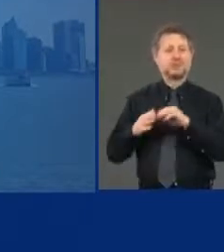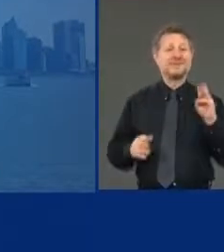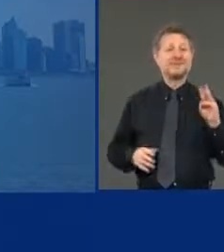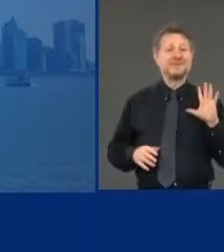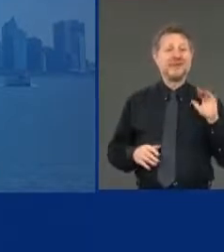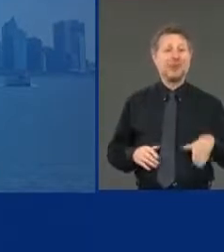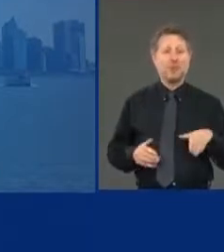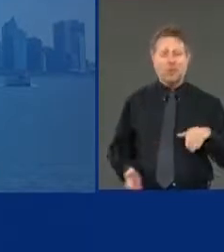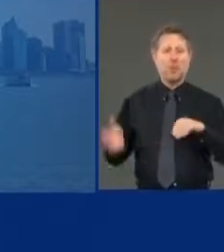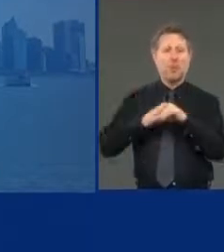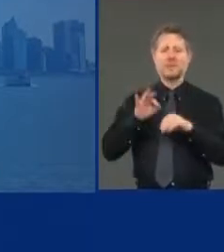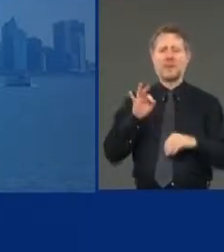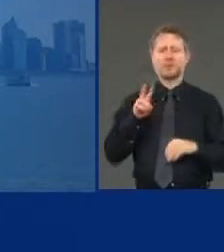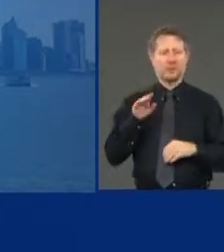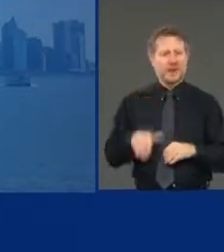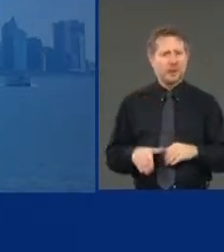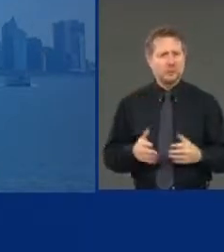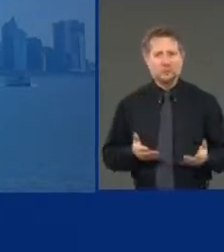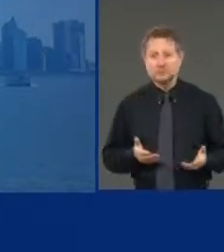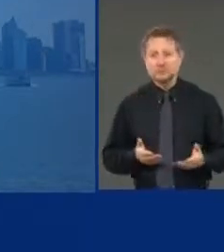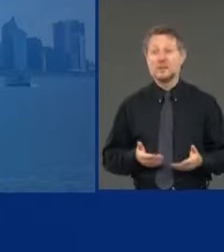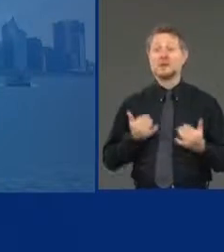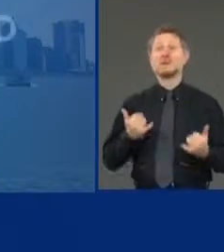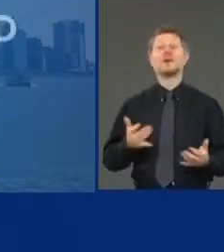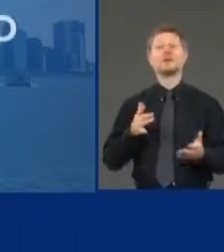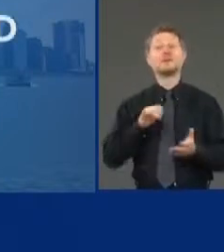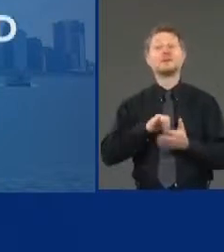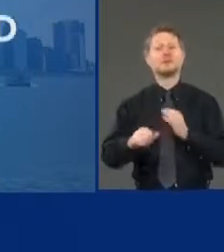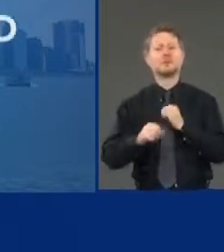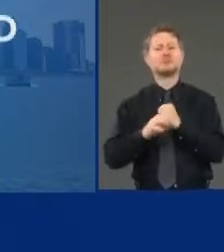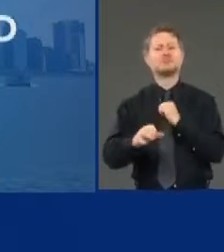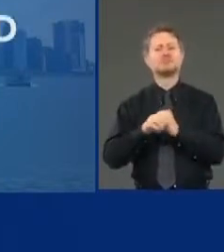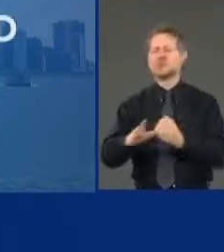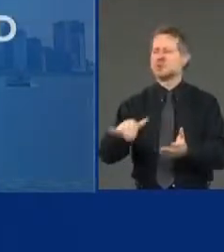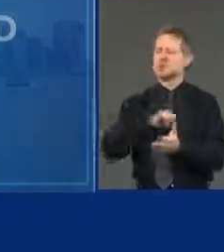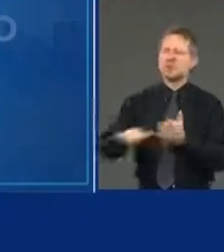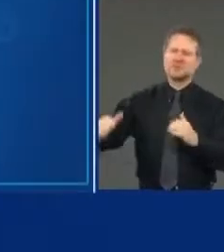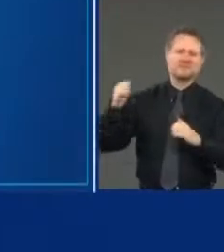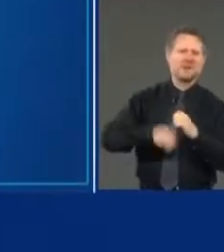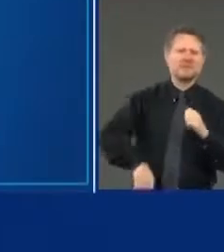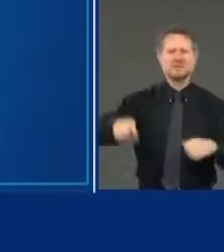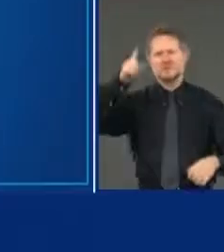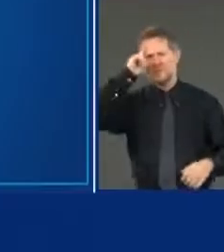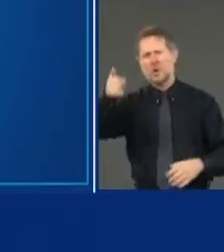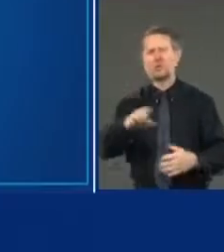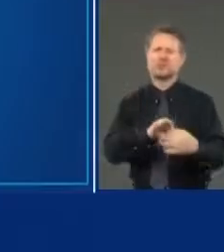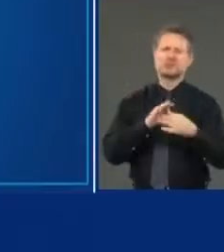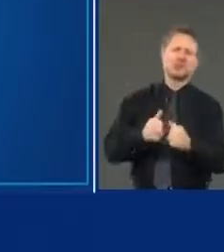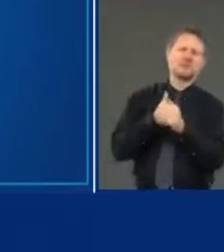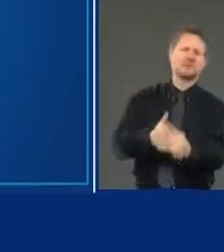What you see there, those ads, New York tough, smart, united, disciplined, loving.